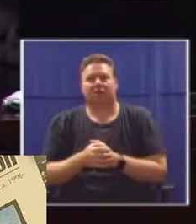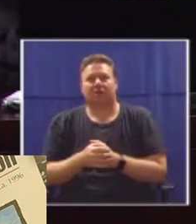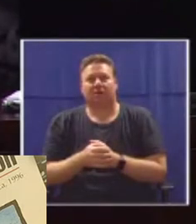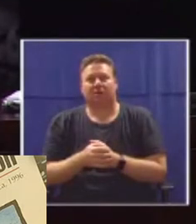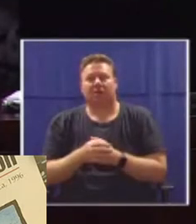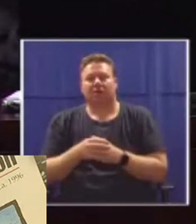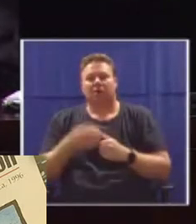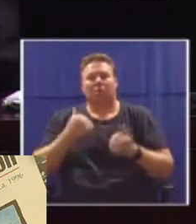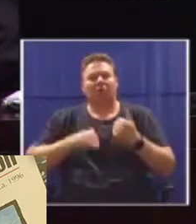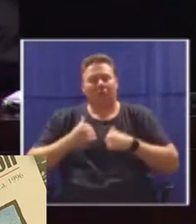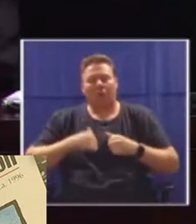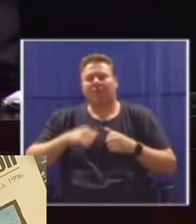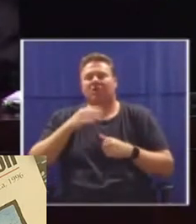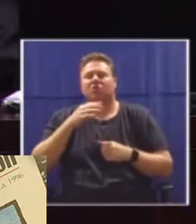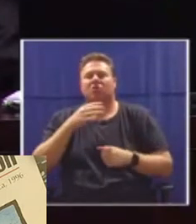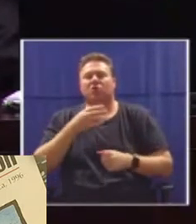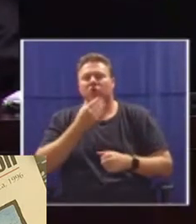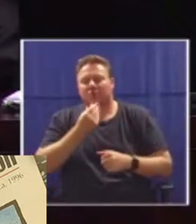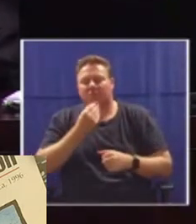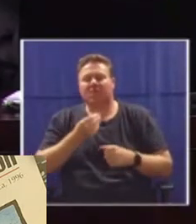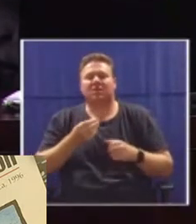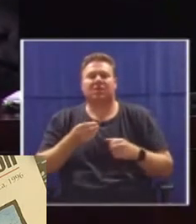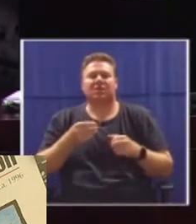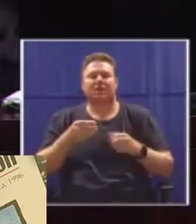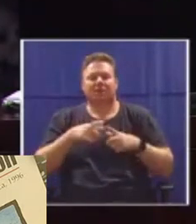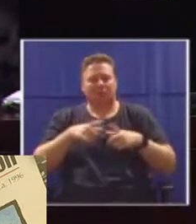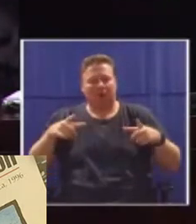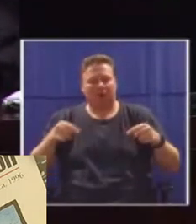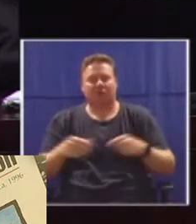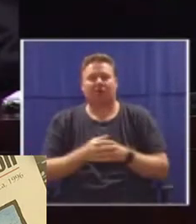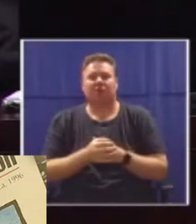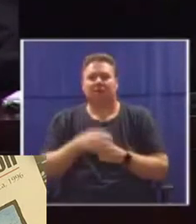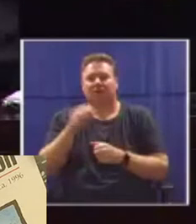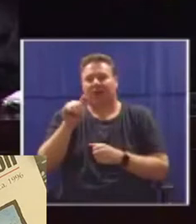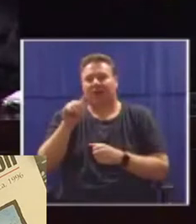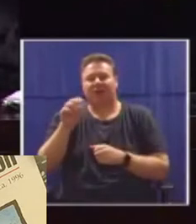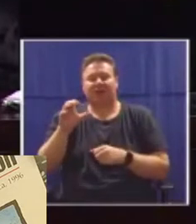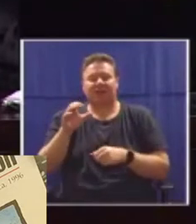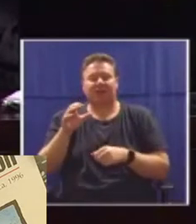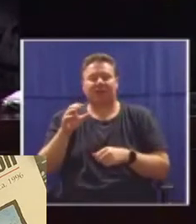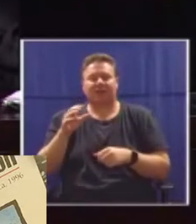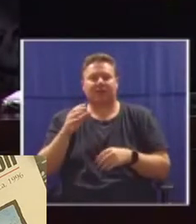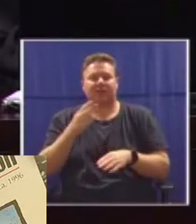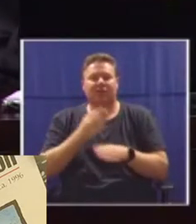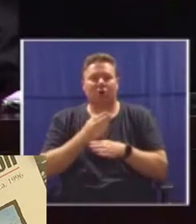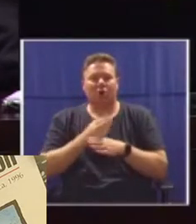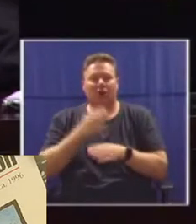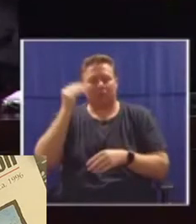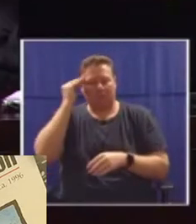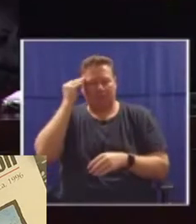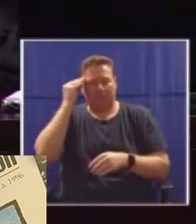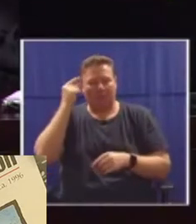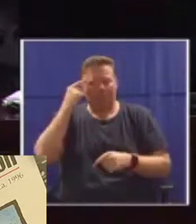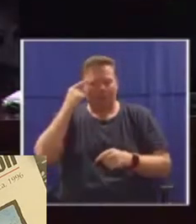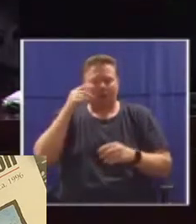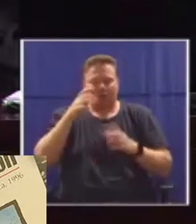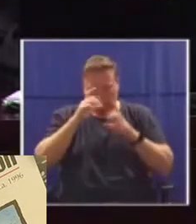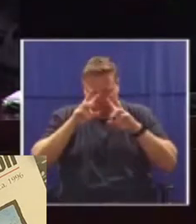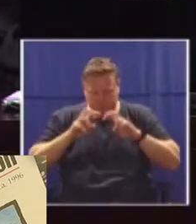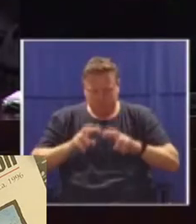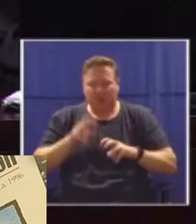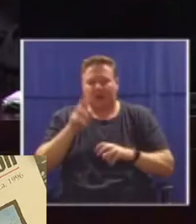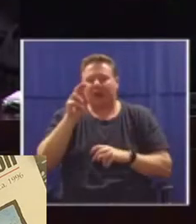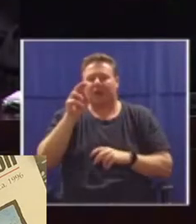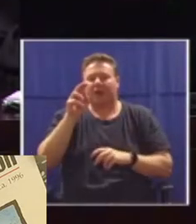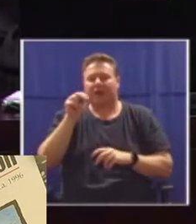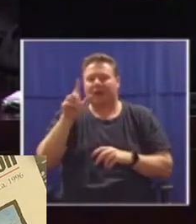Christmas bonuses. Had our ANC colleagues in the portfolio committee applied their minds with NLTA and